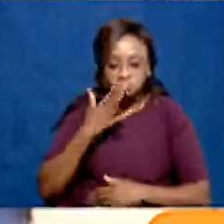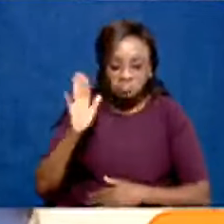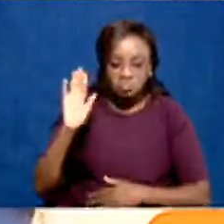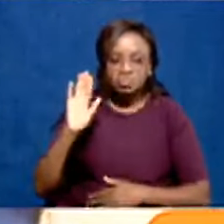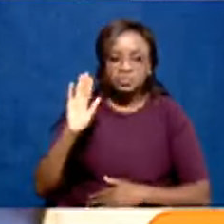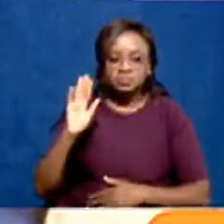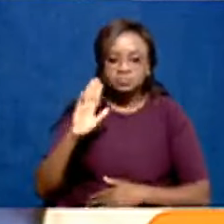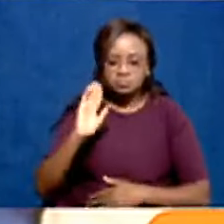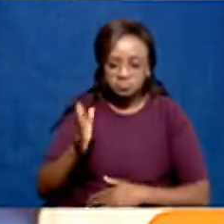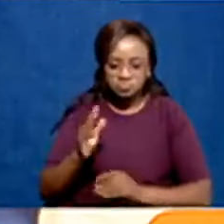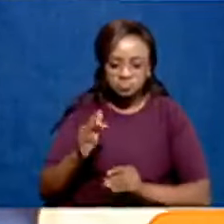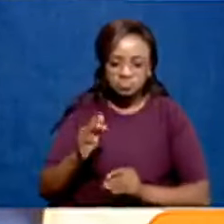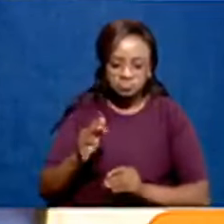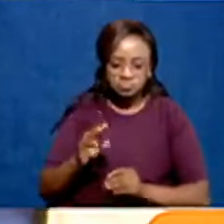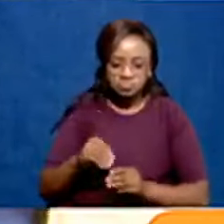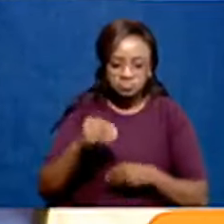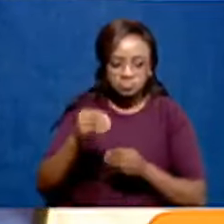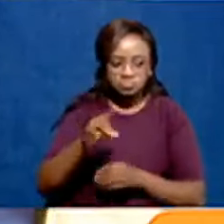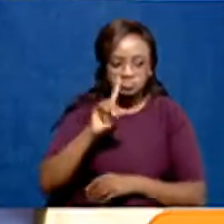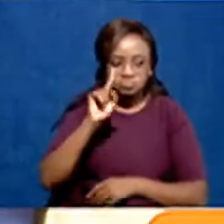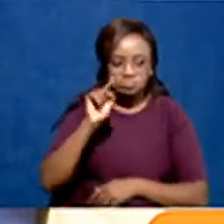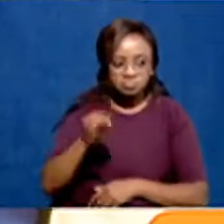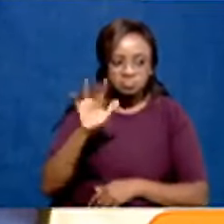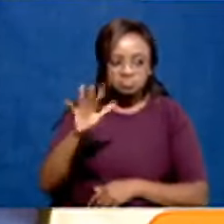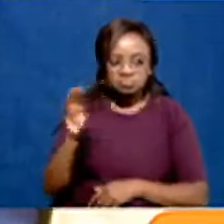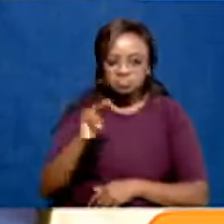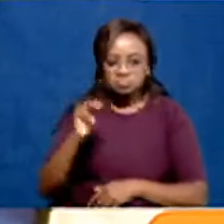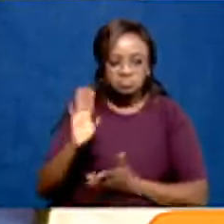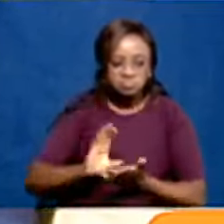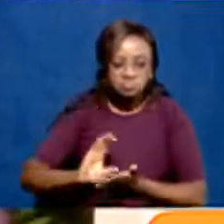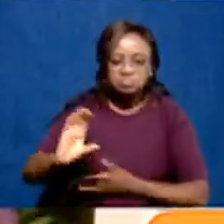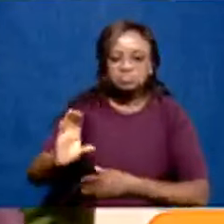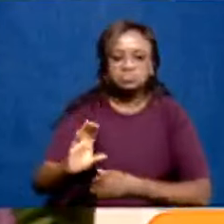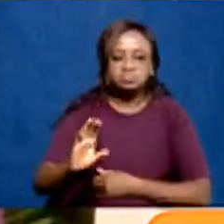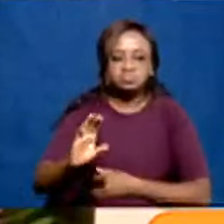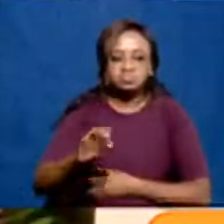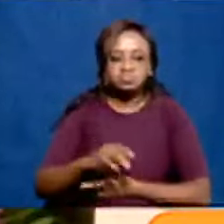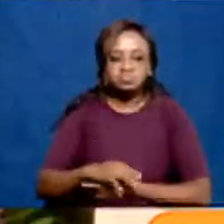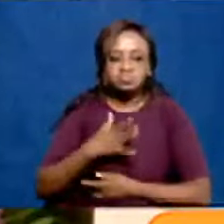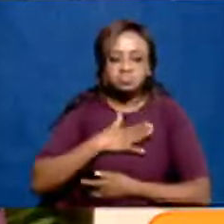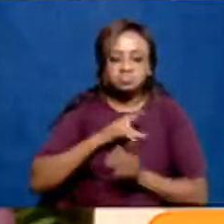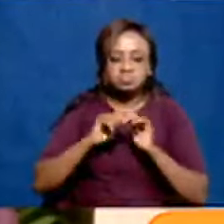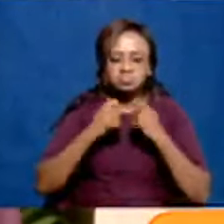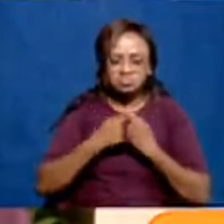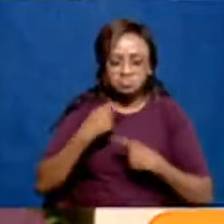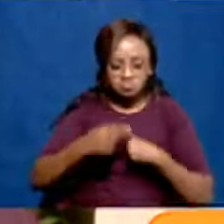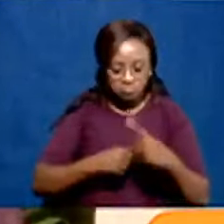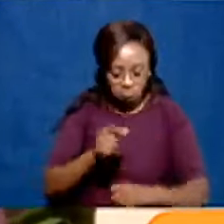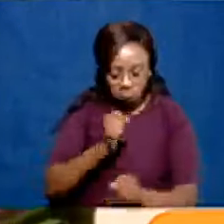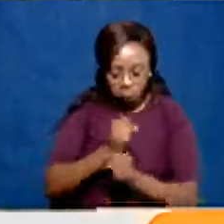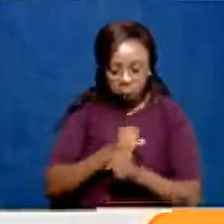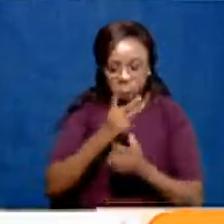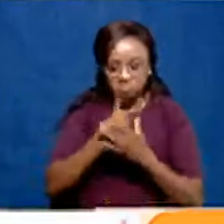immediately another 1.5 million to the victims. Our teams continue to work with